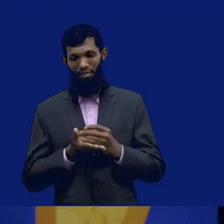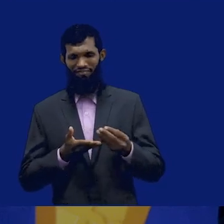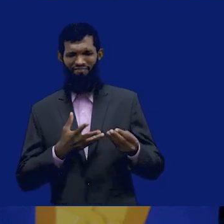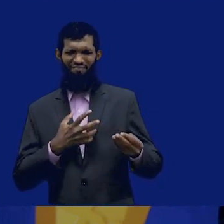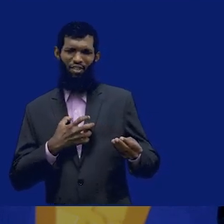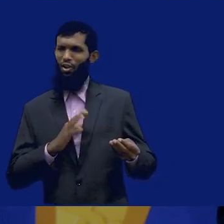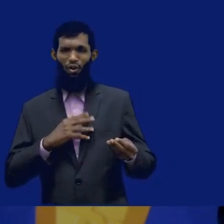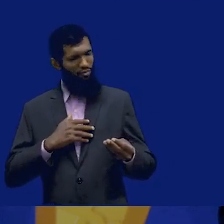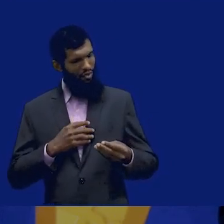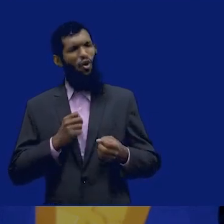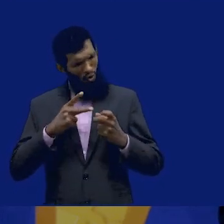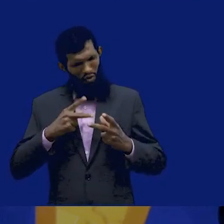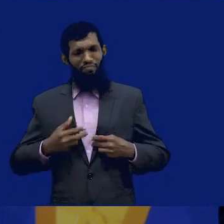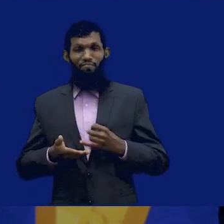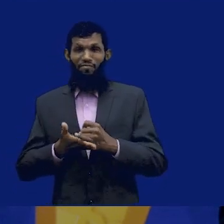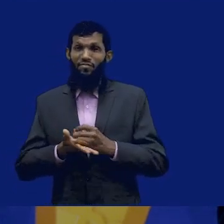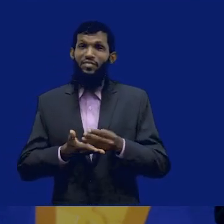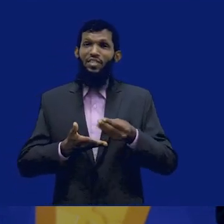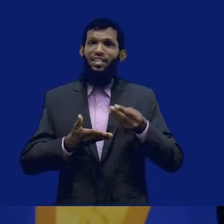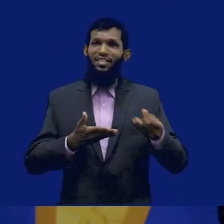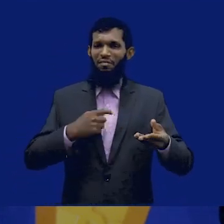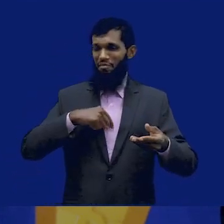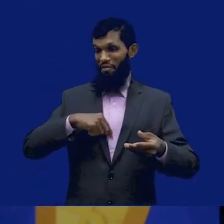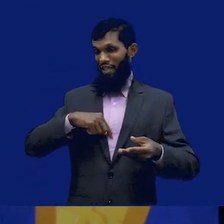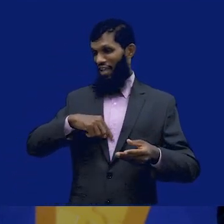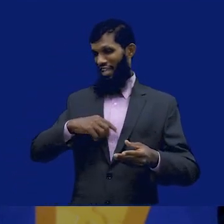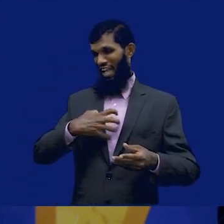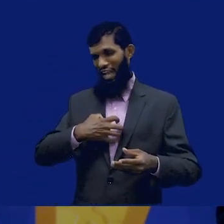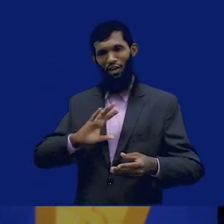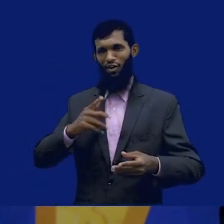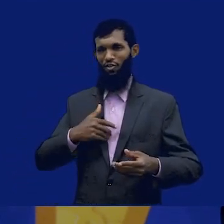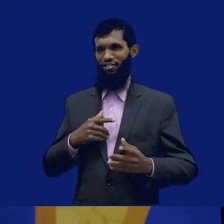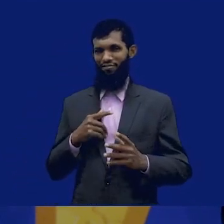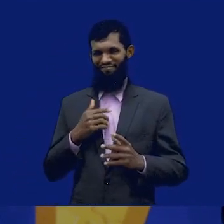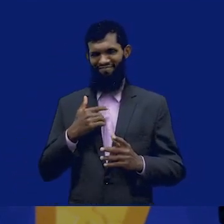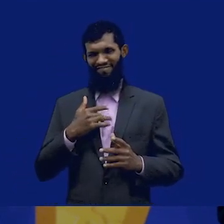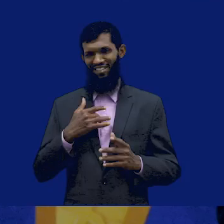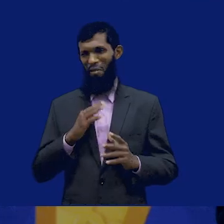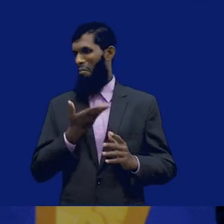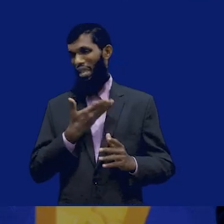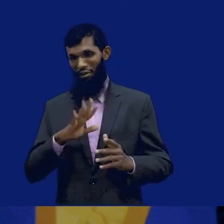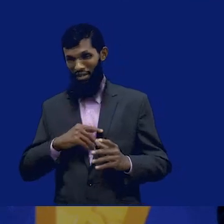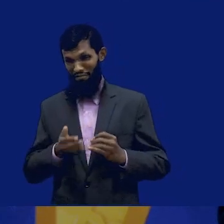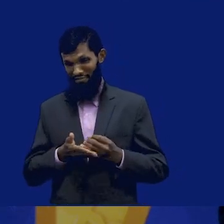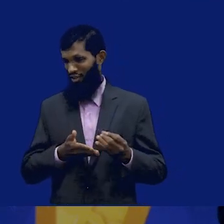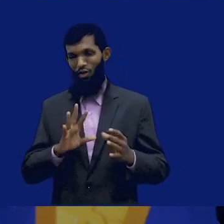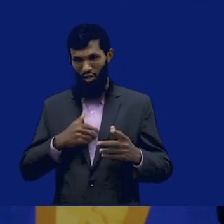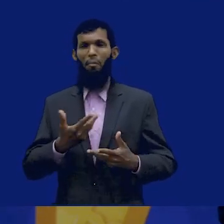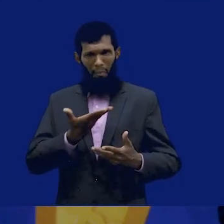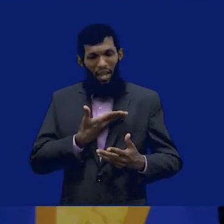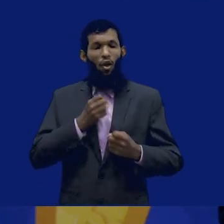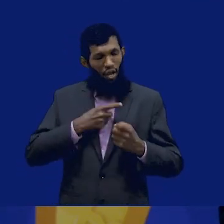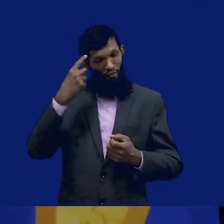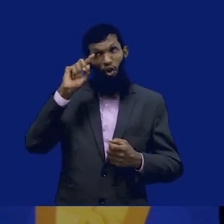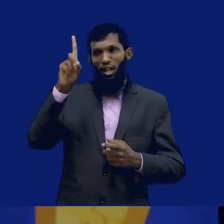given in charity in the way of Allah subhanahu wa ta'ala. They don't have any ill will. They don't have any second thoughts. Allah